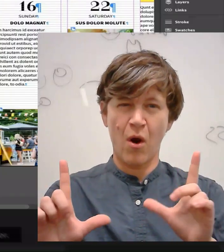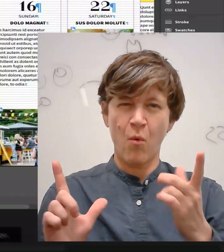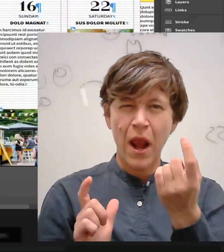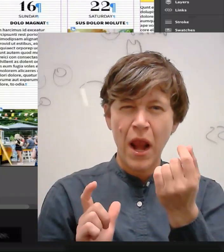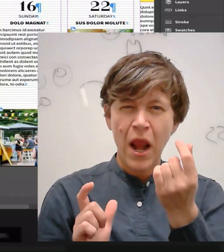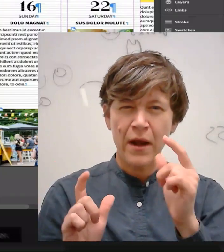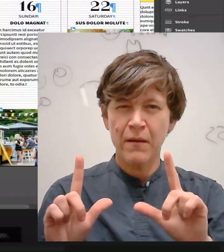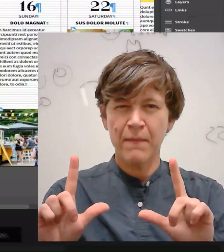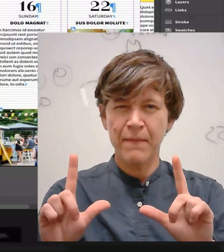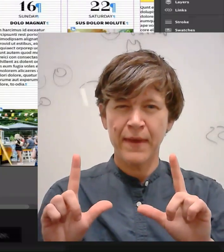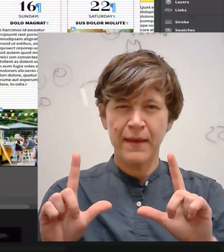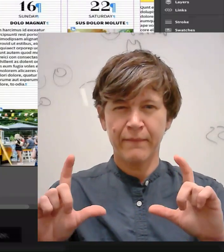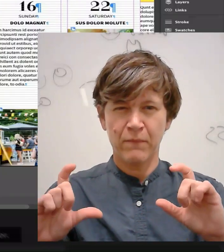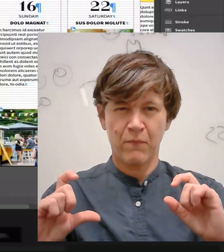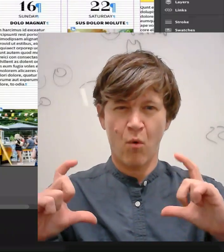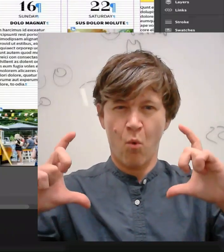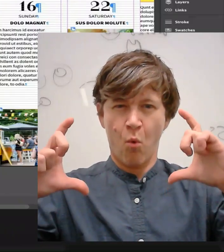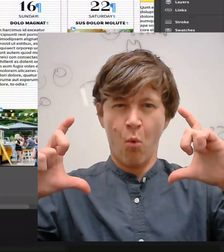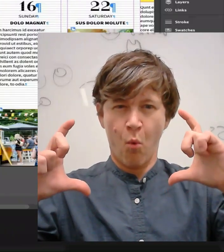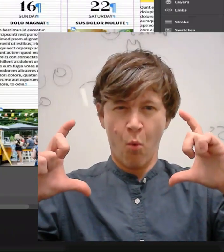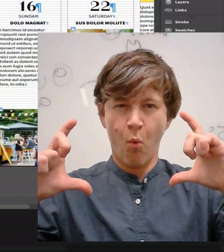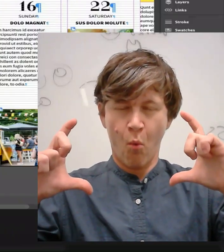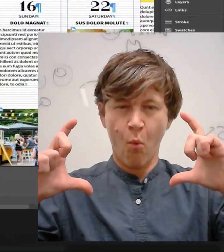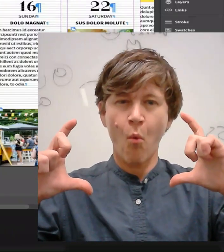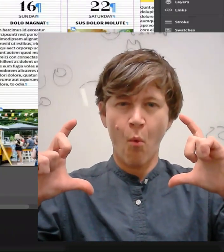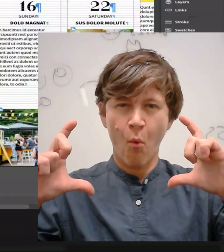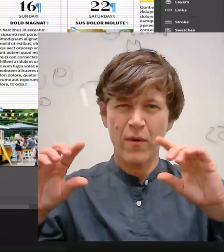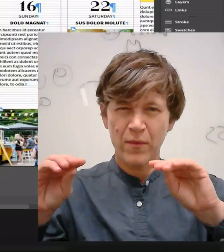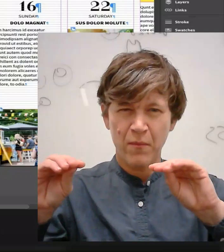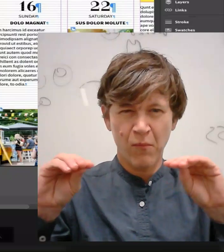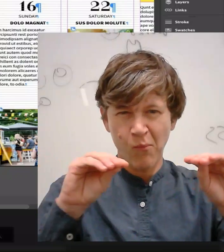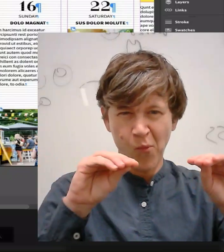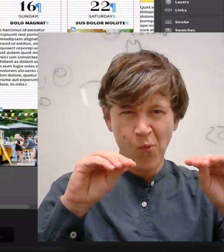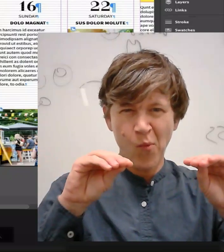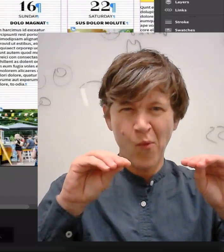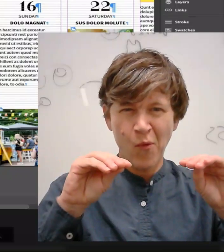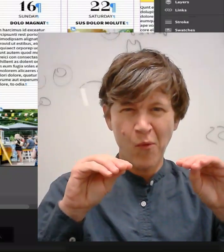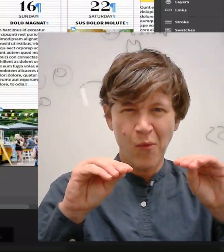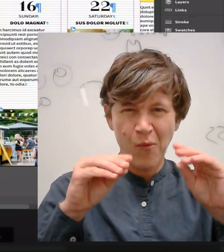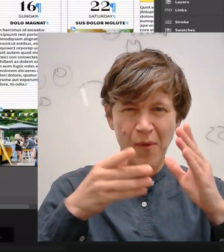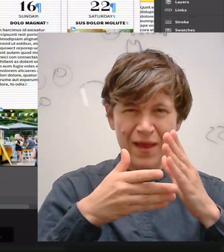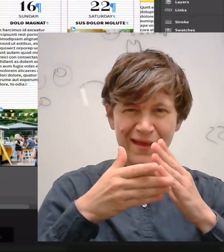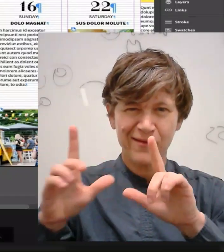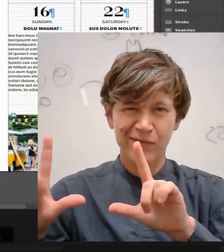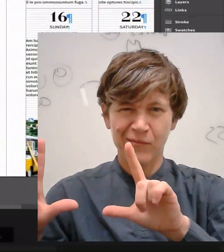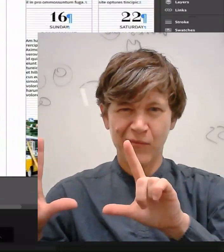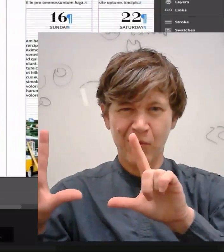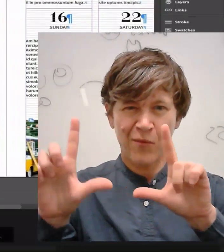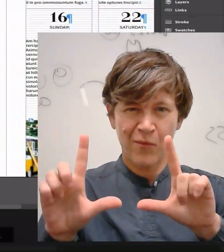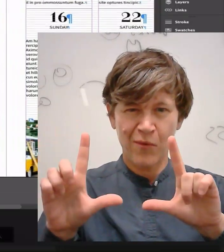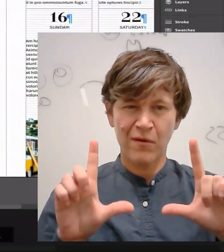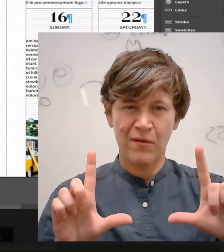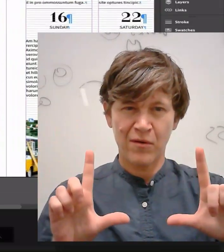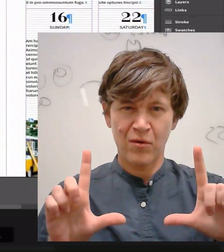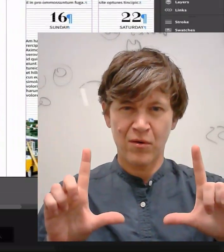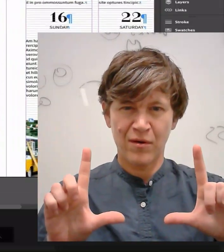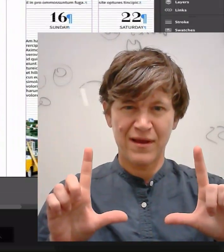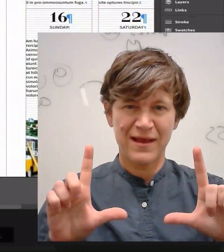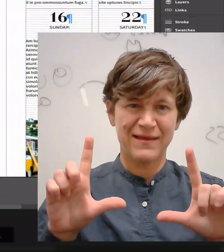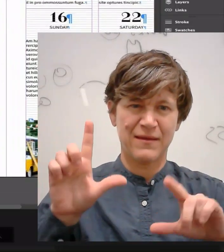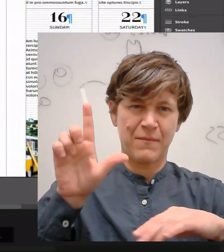bit taller. I'm also going to reposition this so that it shares the same bottom